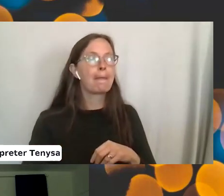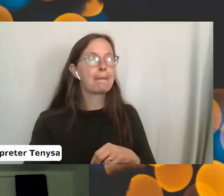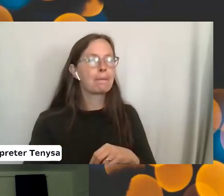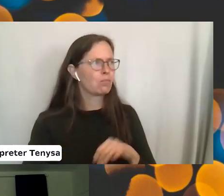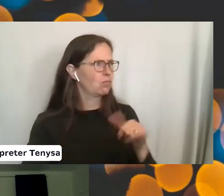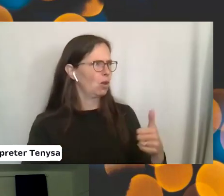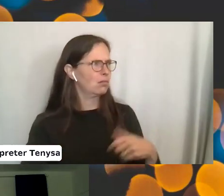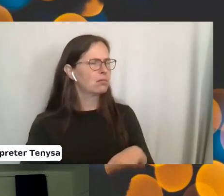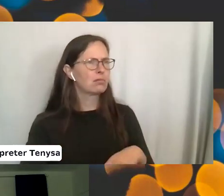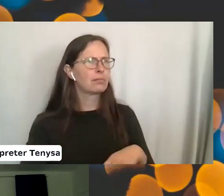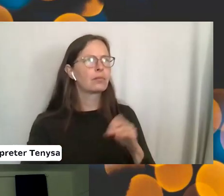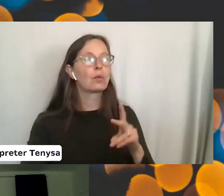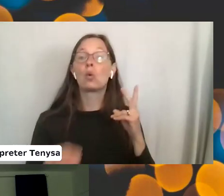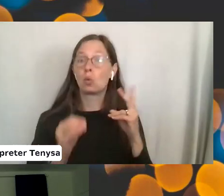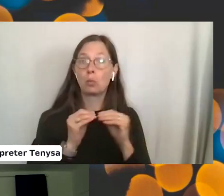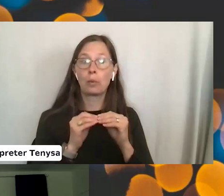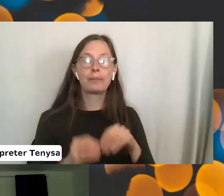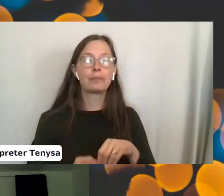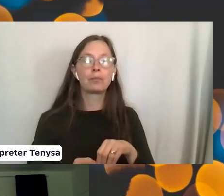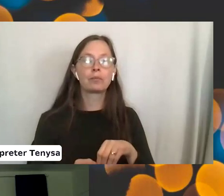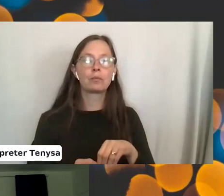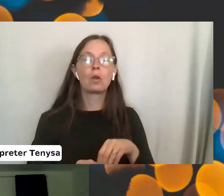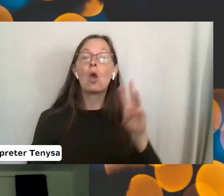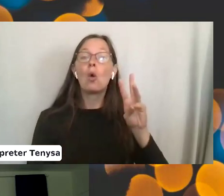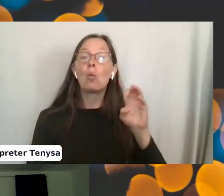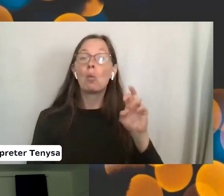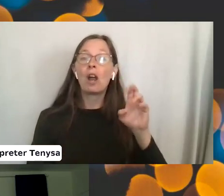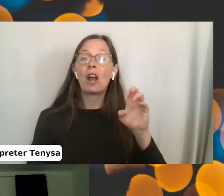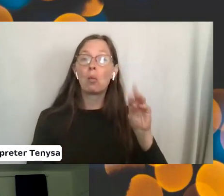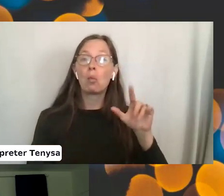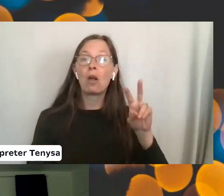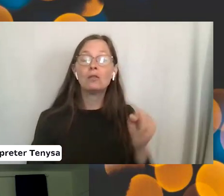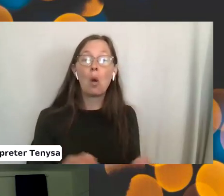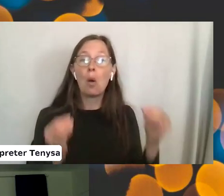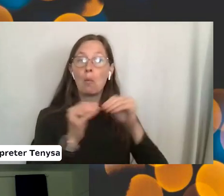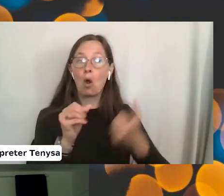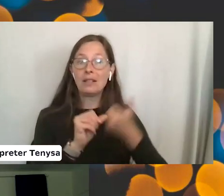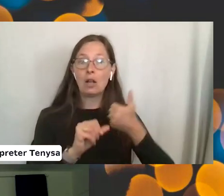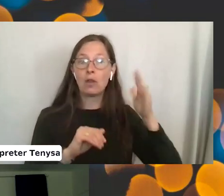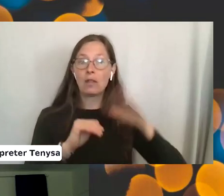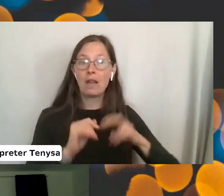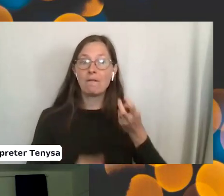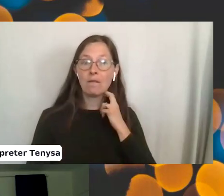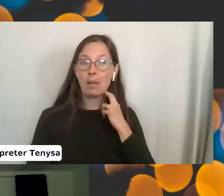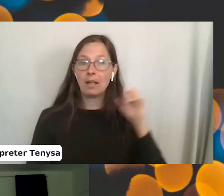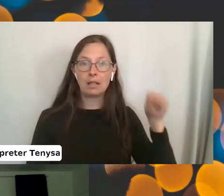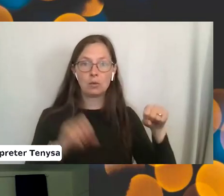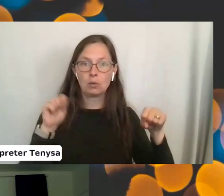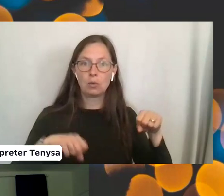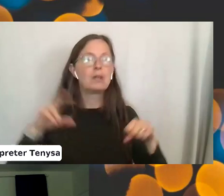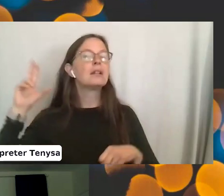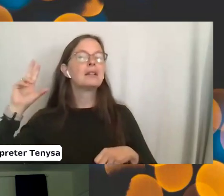great. All right. 2 more. Werewolves are more dangerous than vampires. Yes or no? Yes.